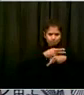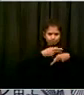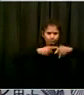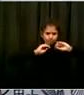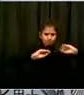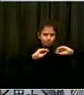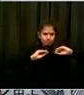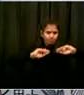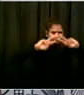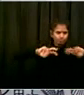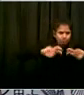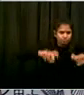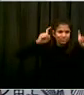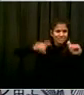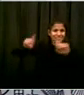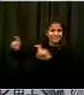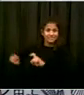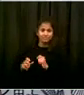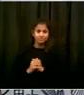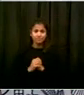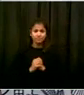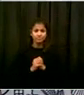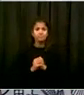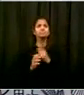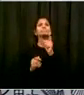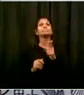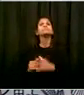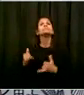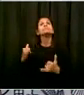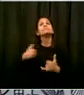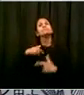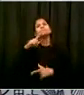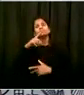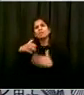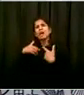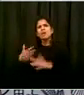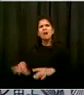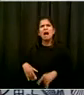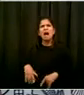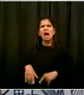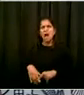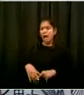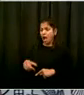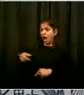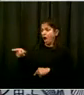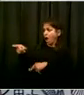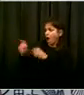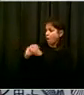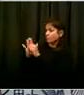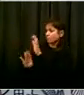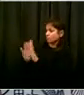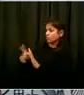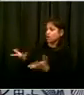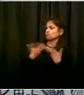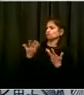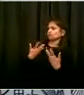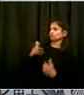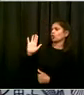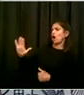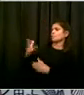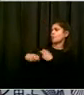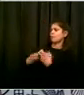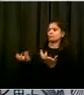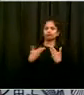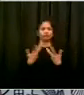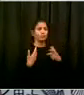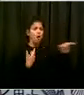Let's work with each other. Let's listen to each other and overcome this challenge. So look, the next few weeks are